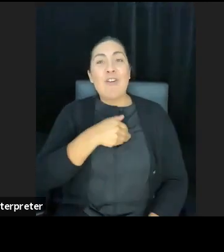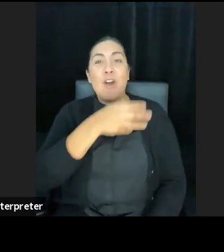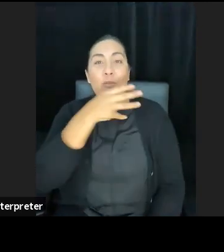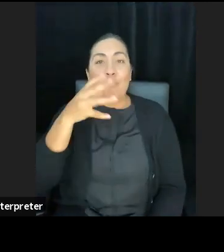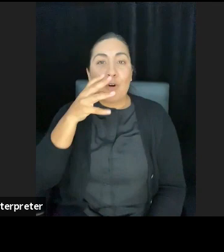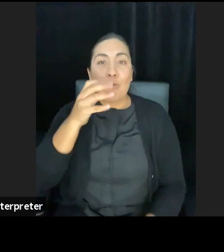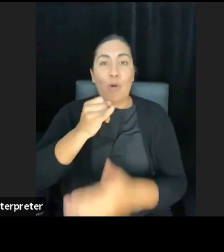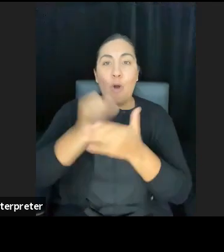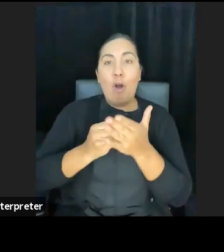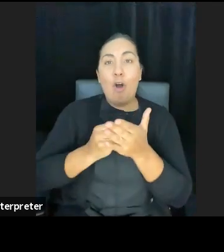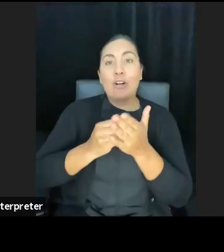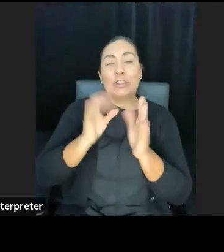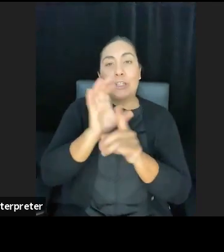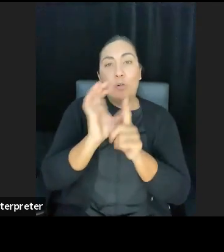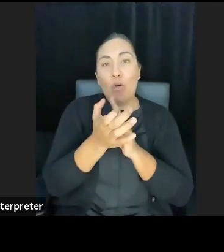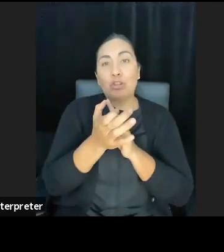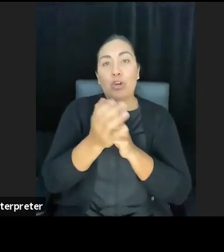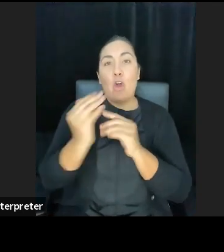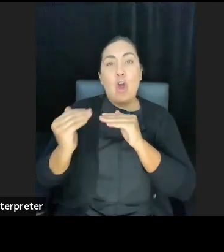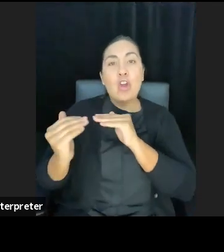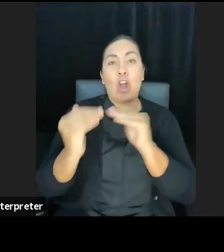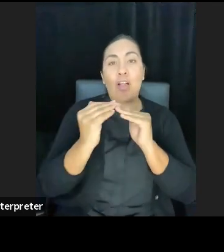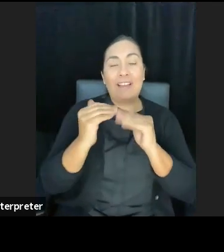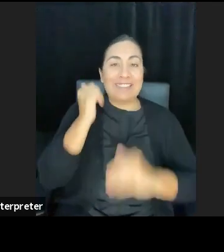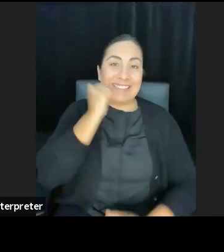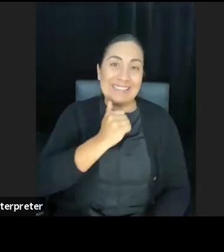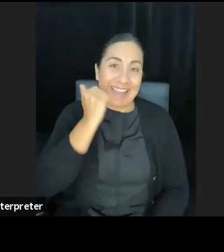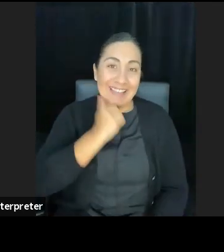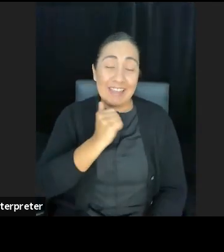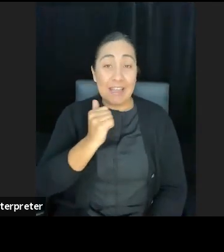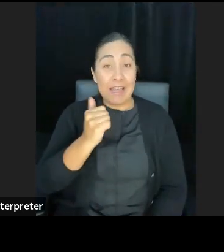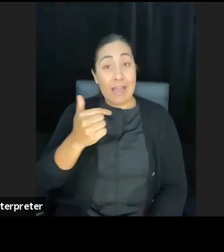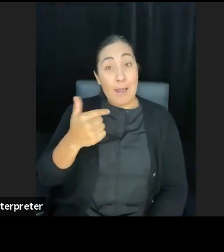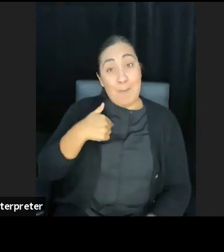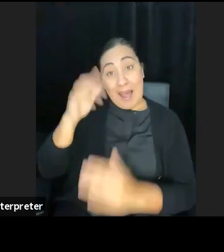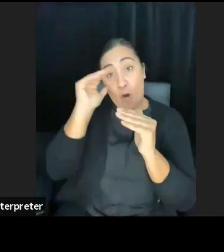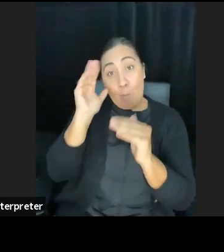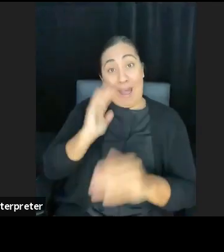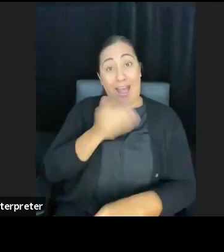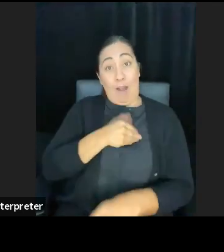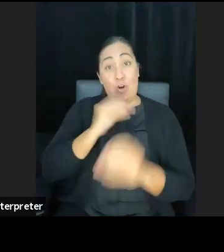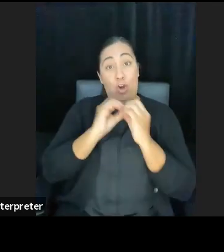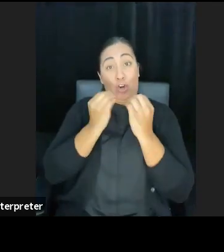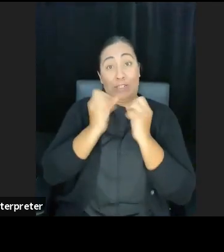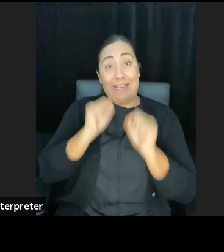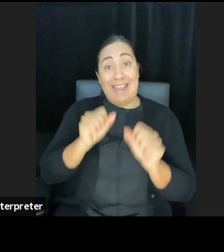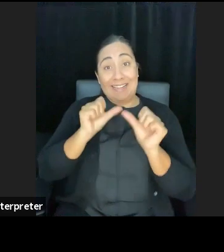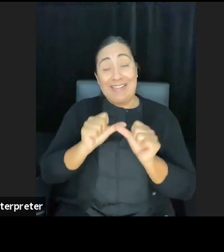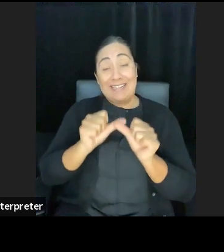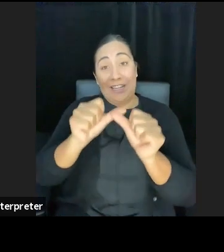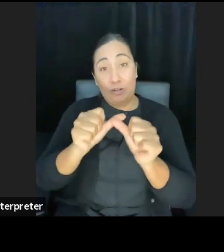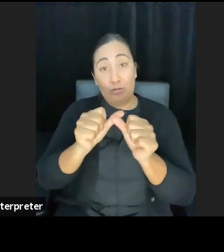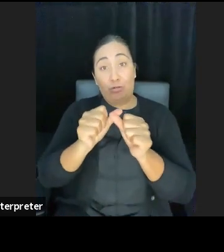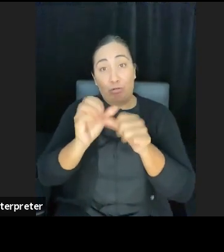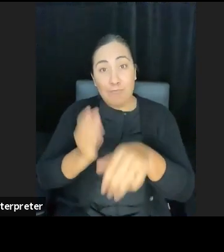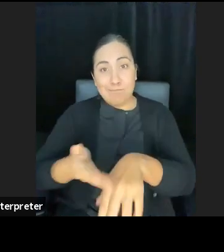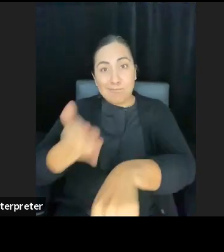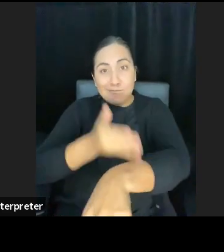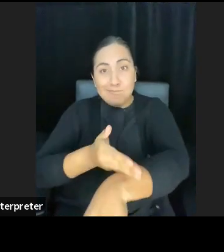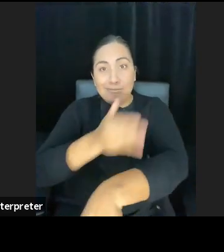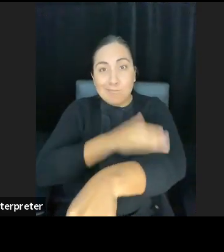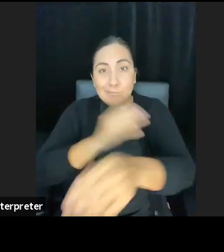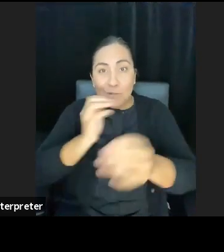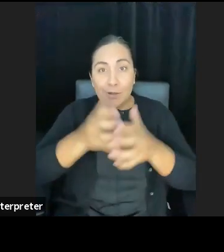collaborators on a daily basis. My only hope is that our organization can continue to amplify this work and act as a source of